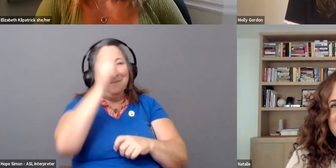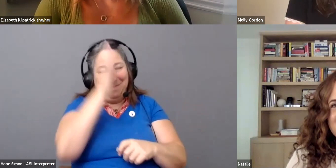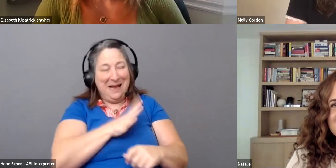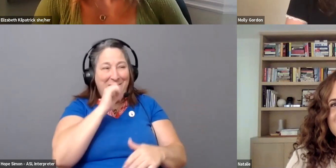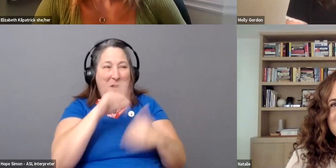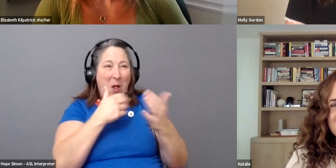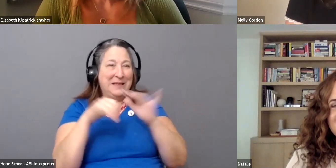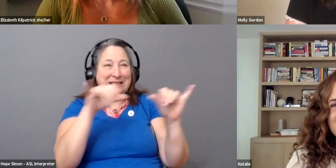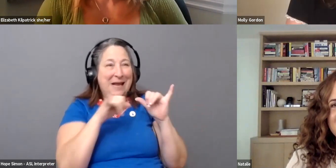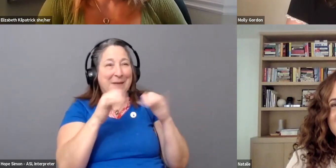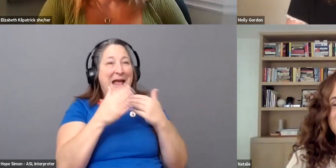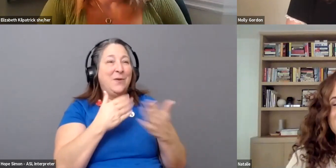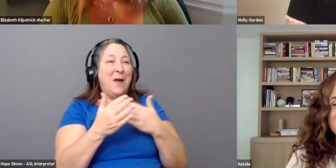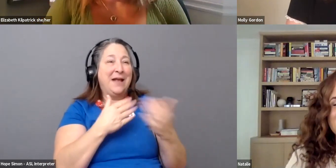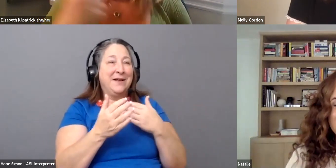And